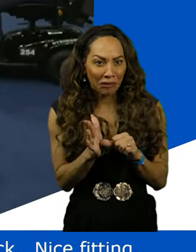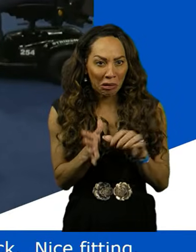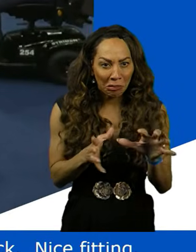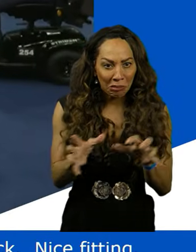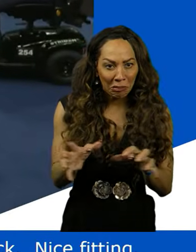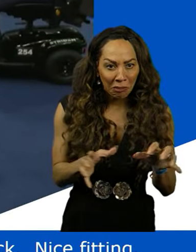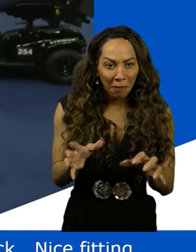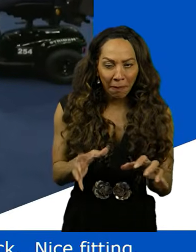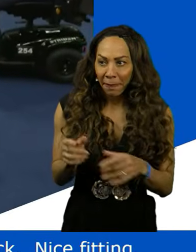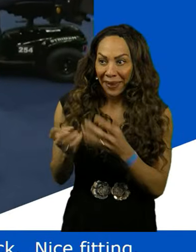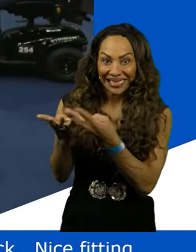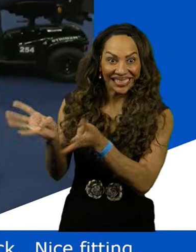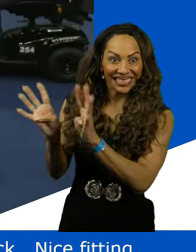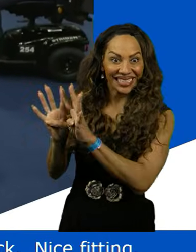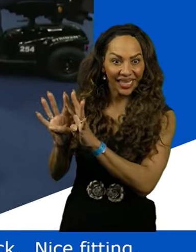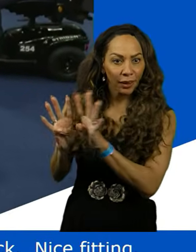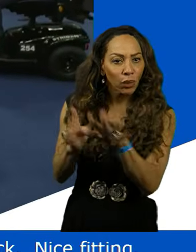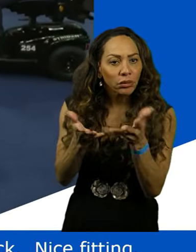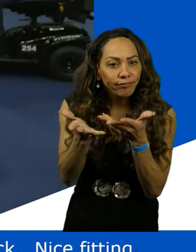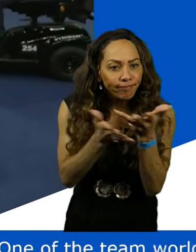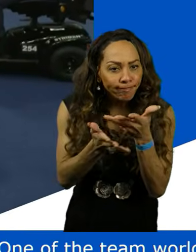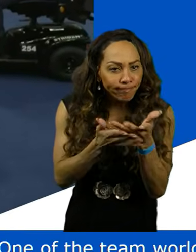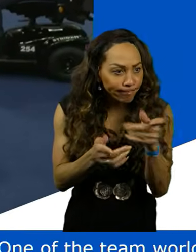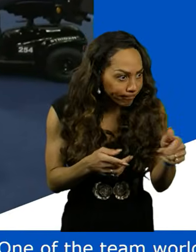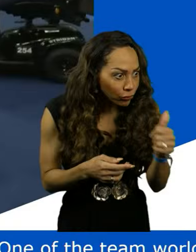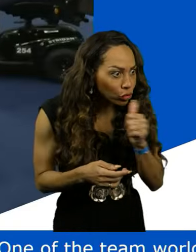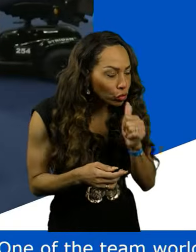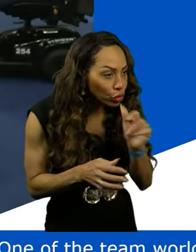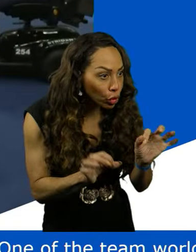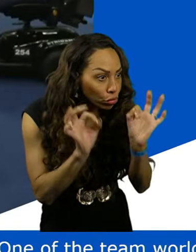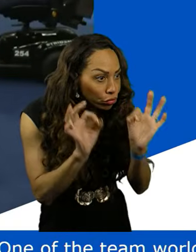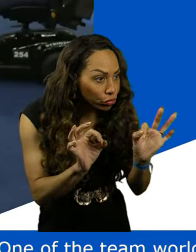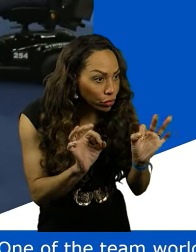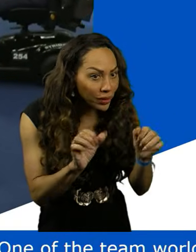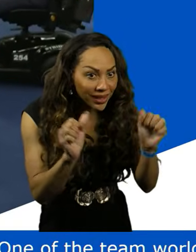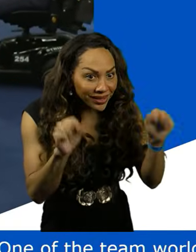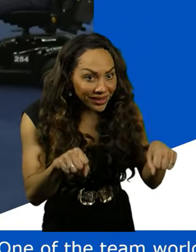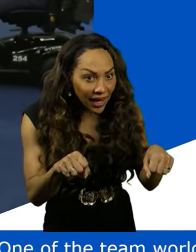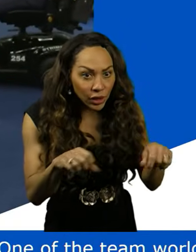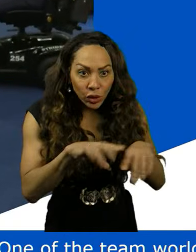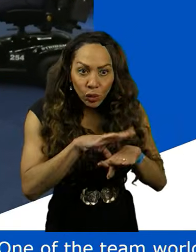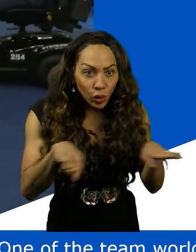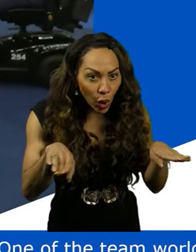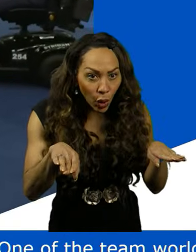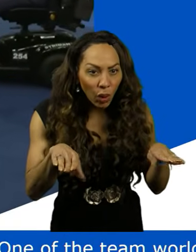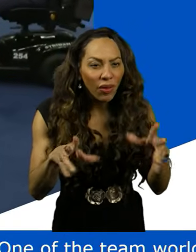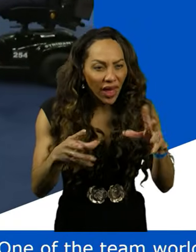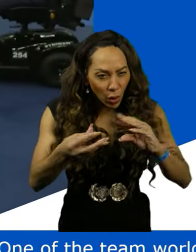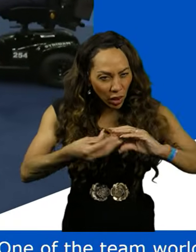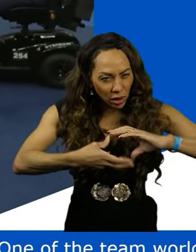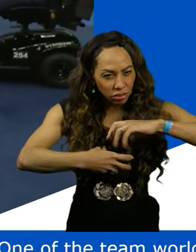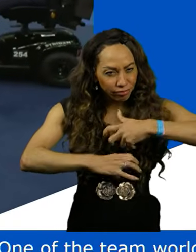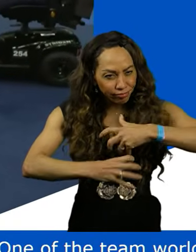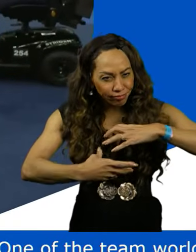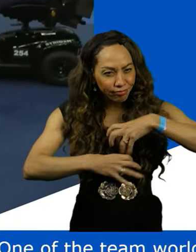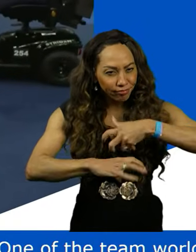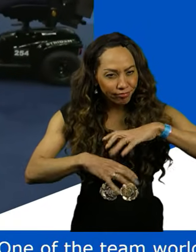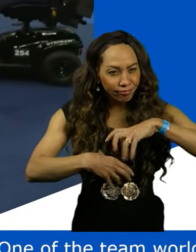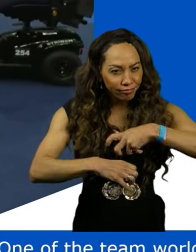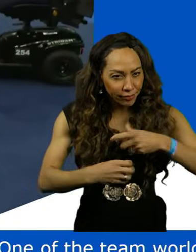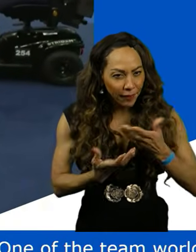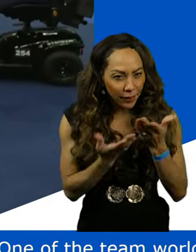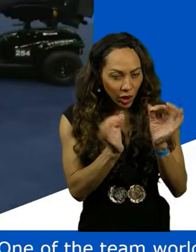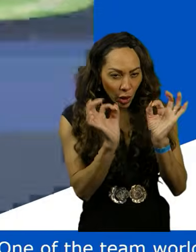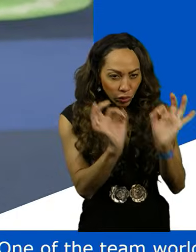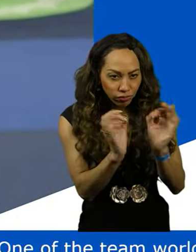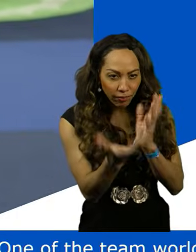confident and comfortable and able to use those. So So yeah, so that's literally how you get it in and out. You see